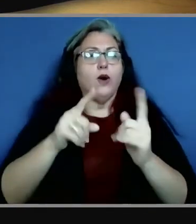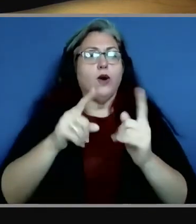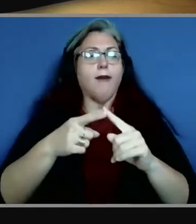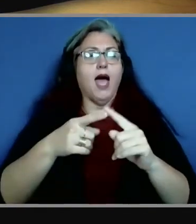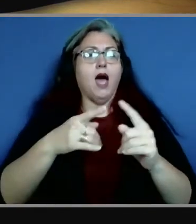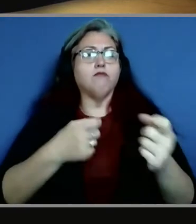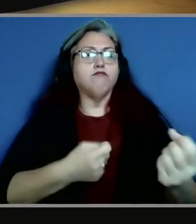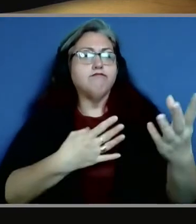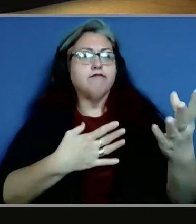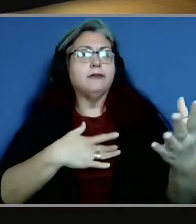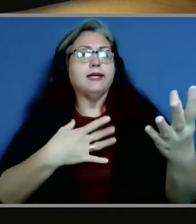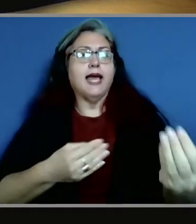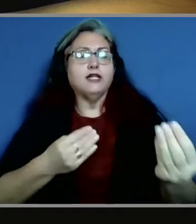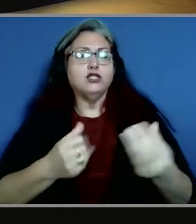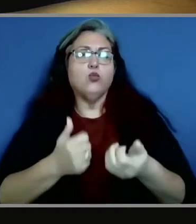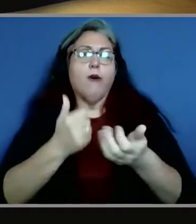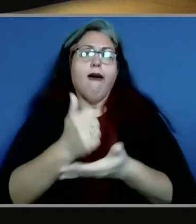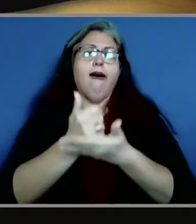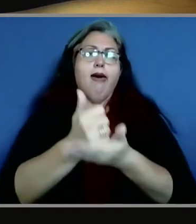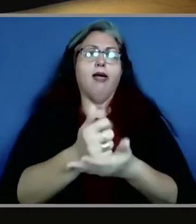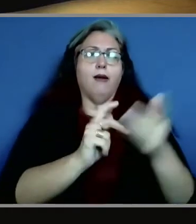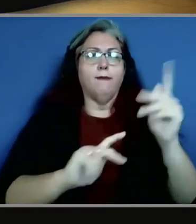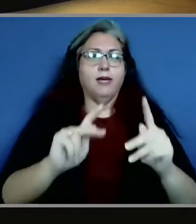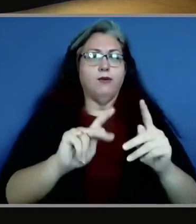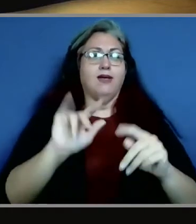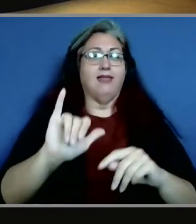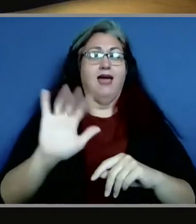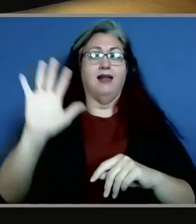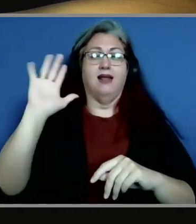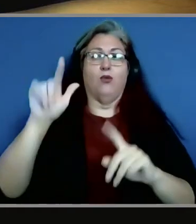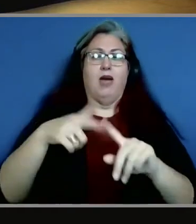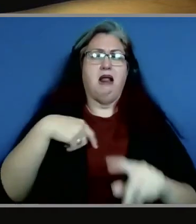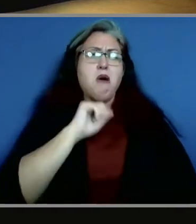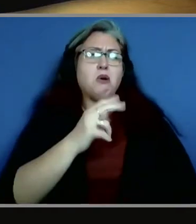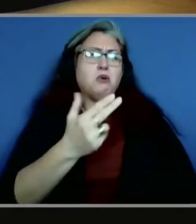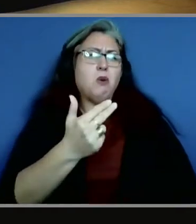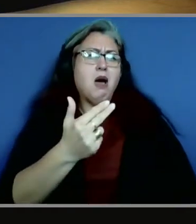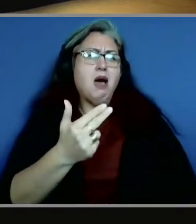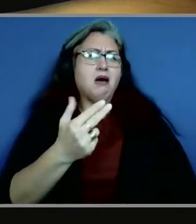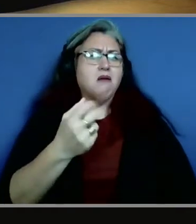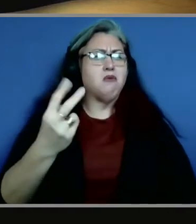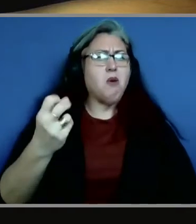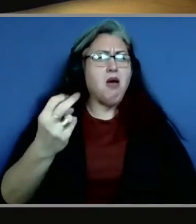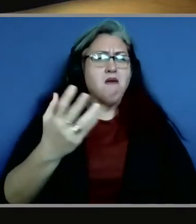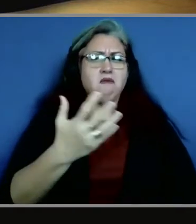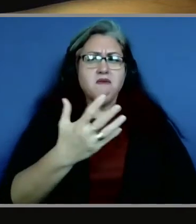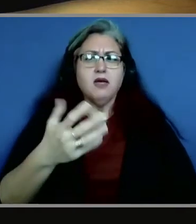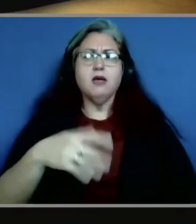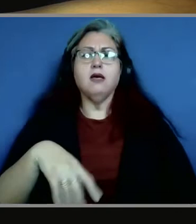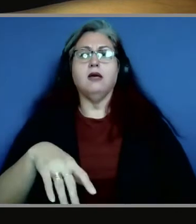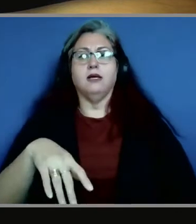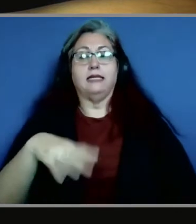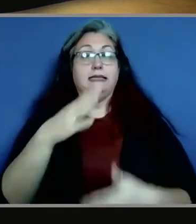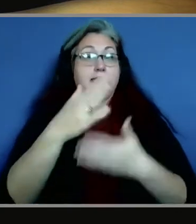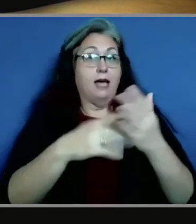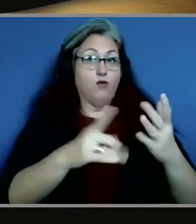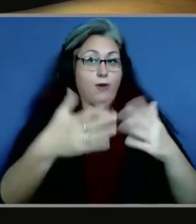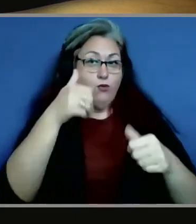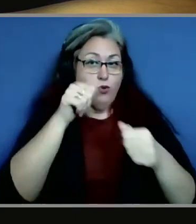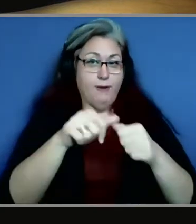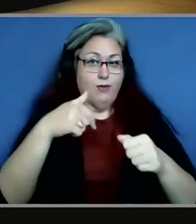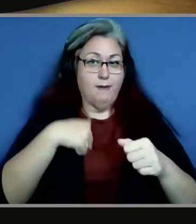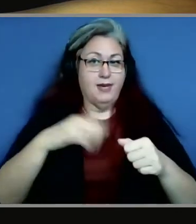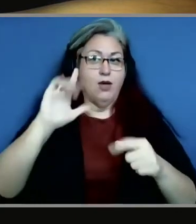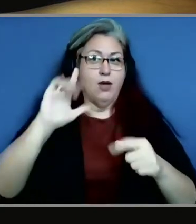out people. That was only when I was about 12 or 13 years old. Some of you may remember me in my time